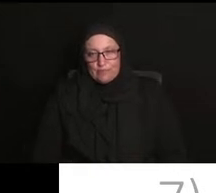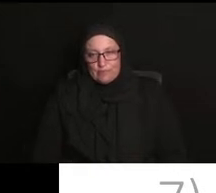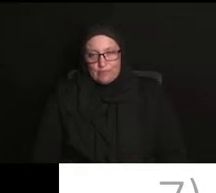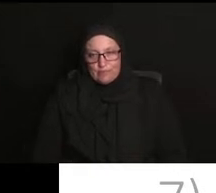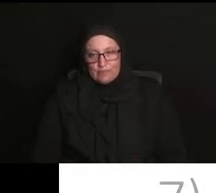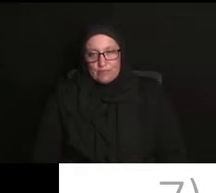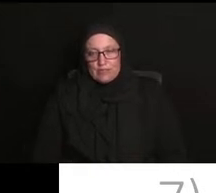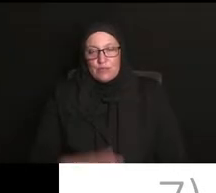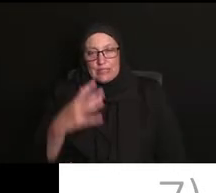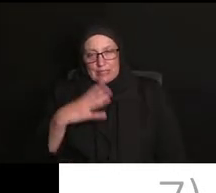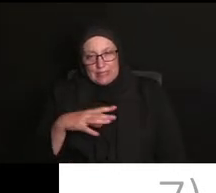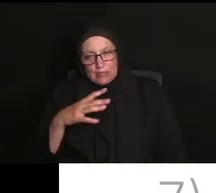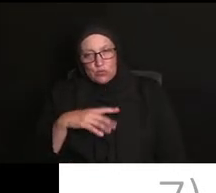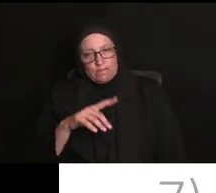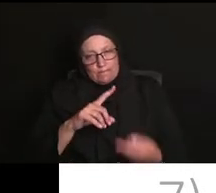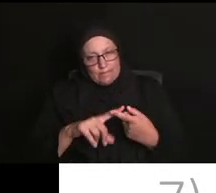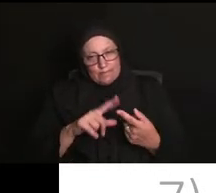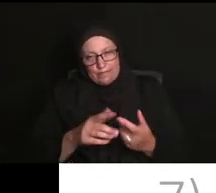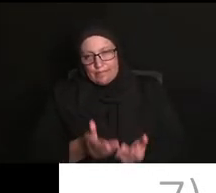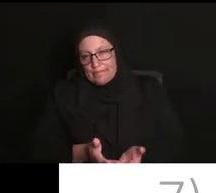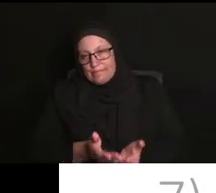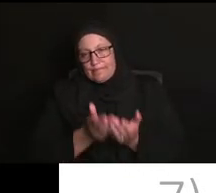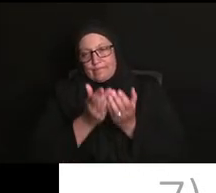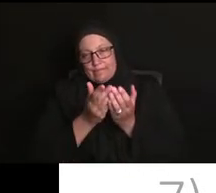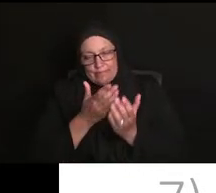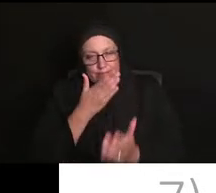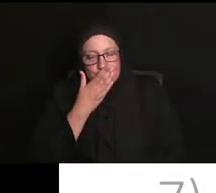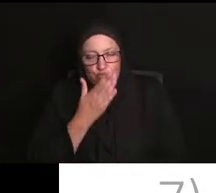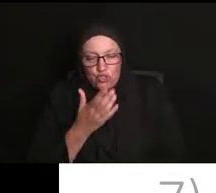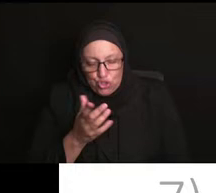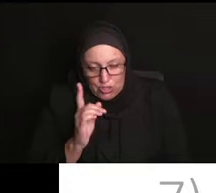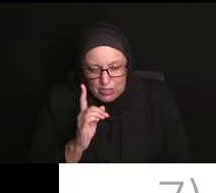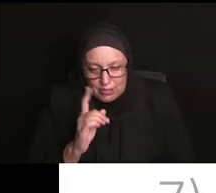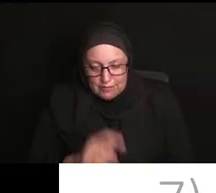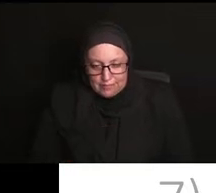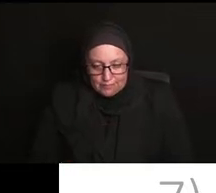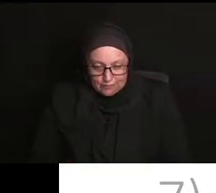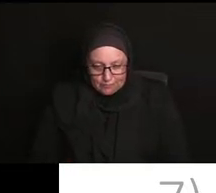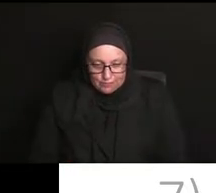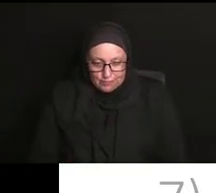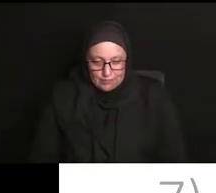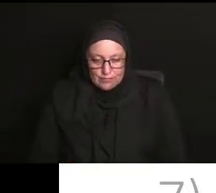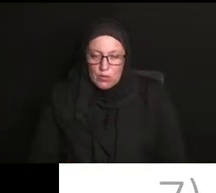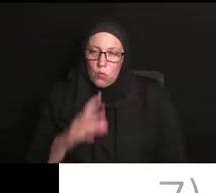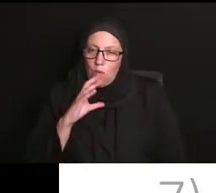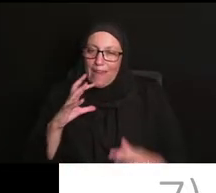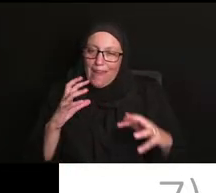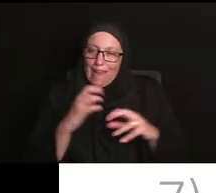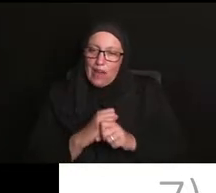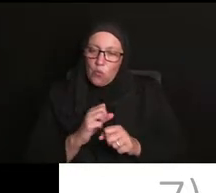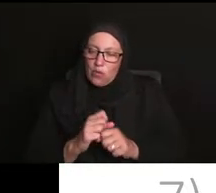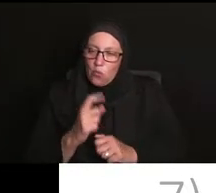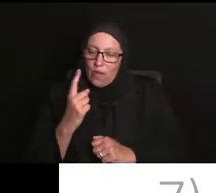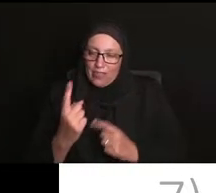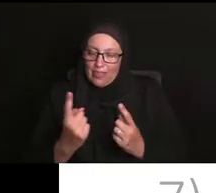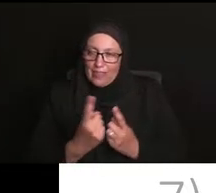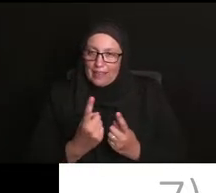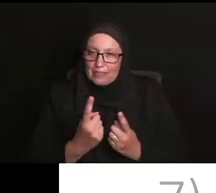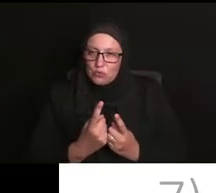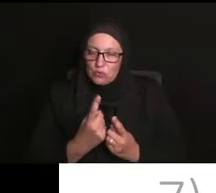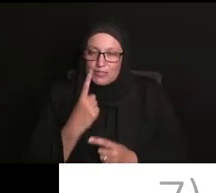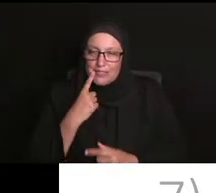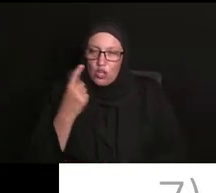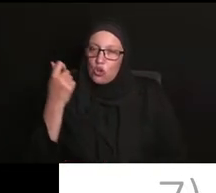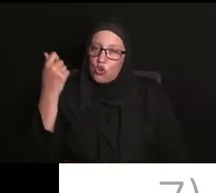continue to ask for. And brothers and sisters, I'll end with this and say that knowledge, when